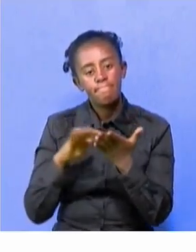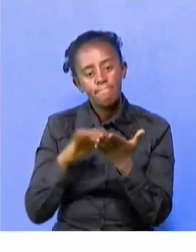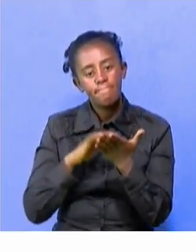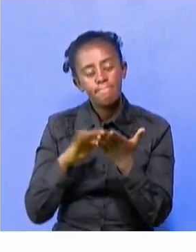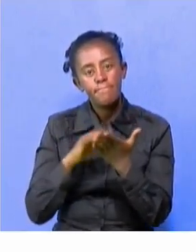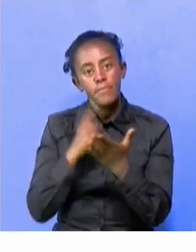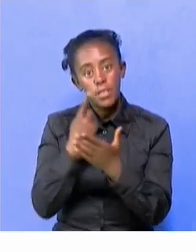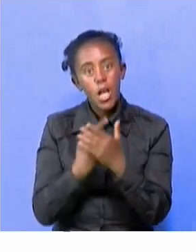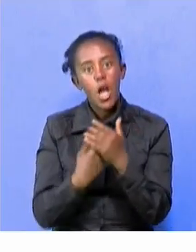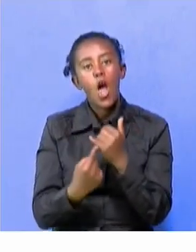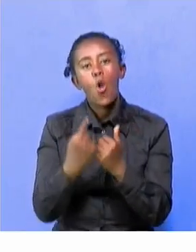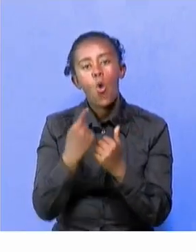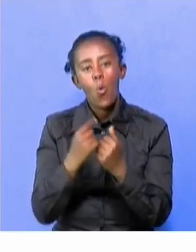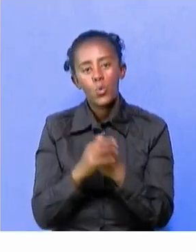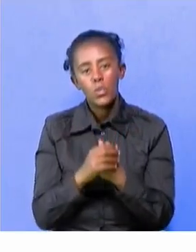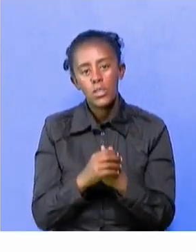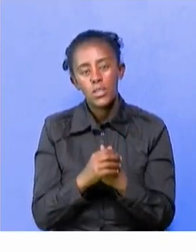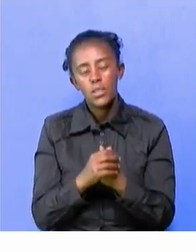alone